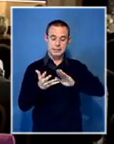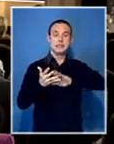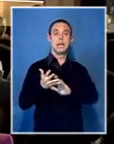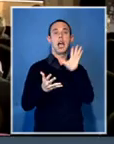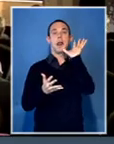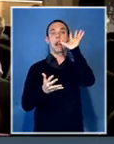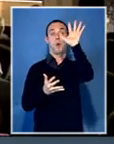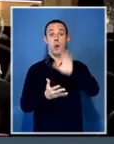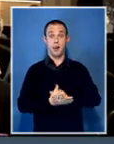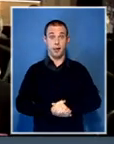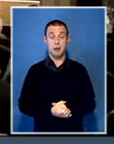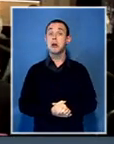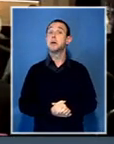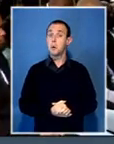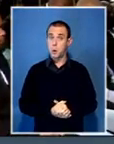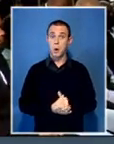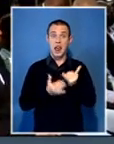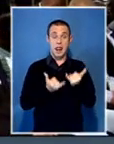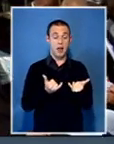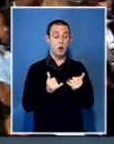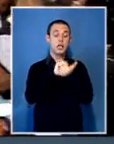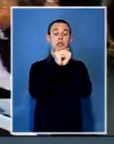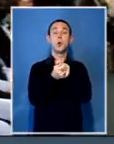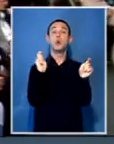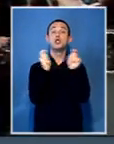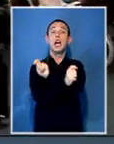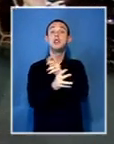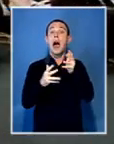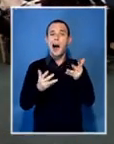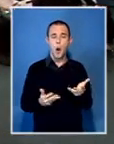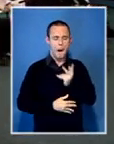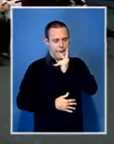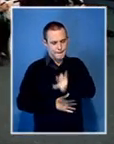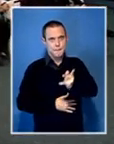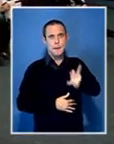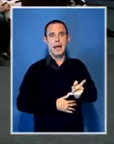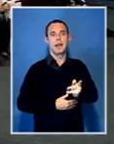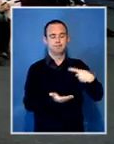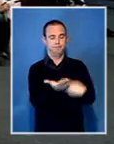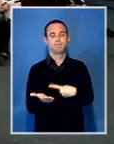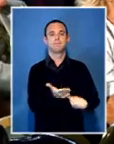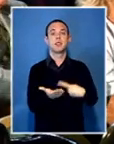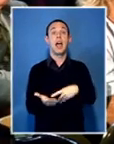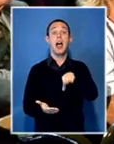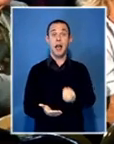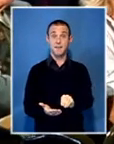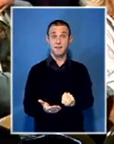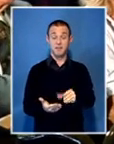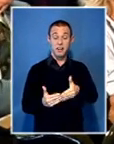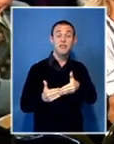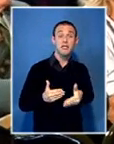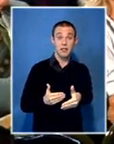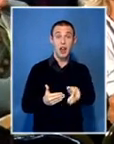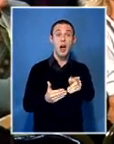of South African sports has reared its head again as South Africa prepares to go to the polls on the 7th of May. A transformation charter